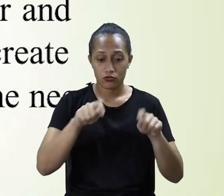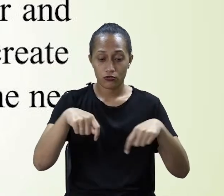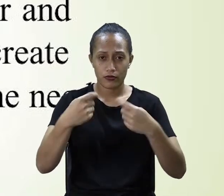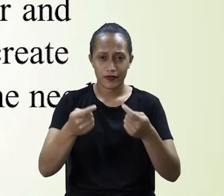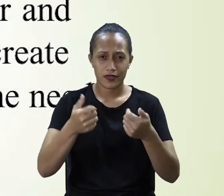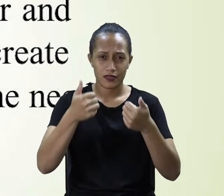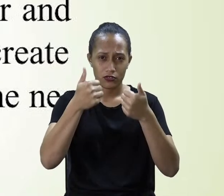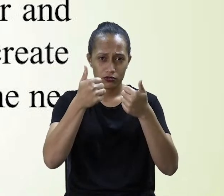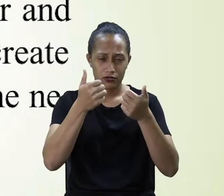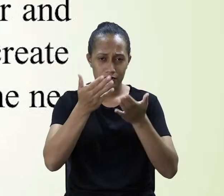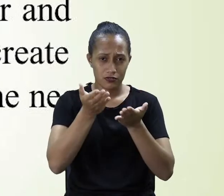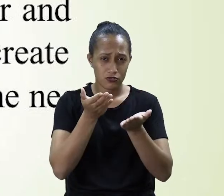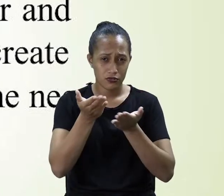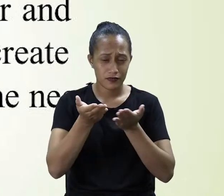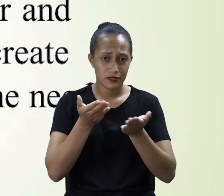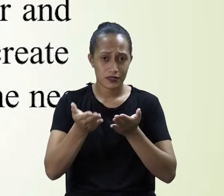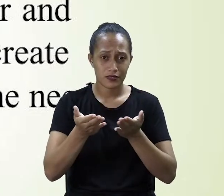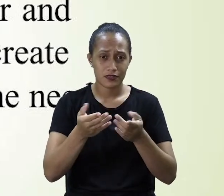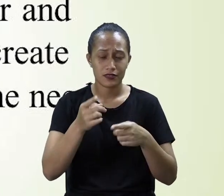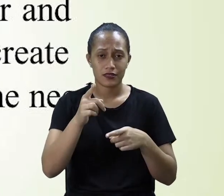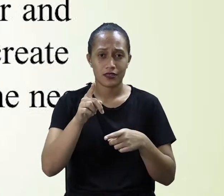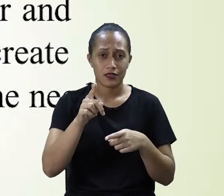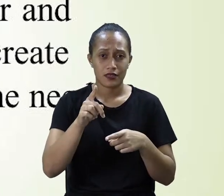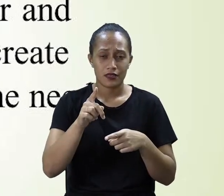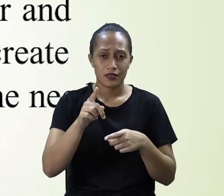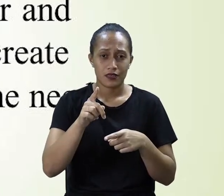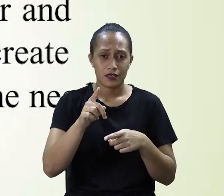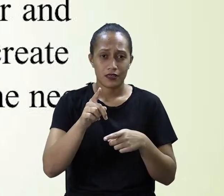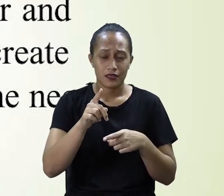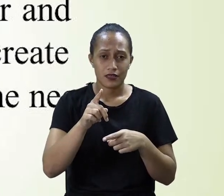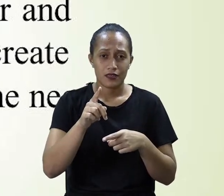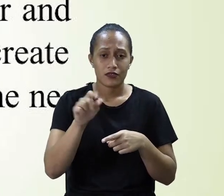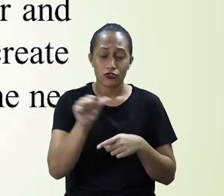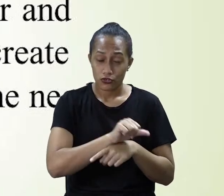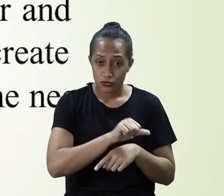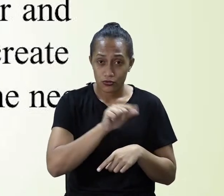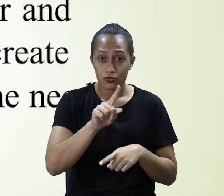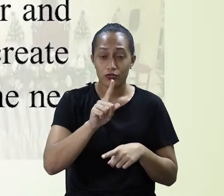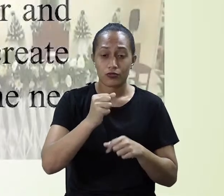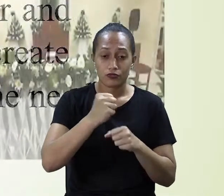and services for the needs and wants of people.